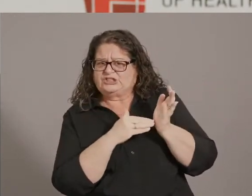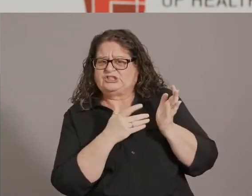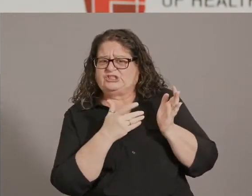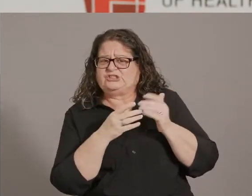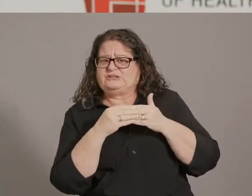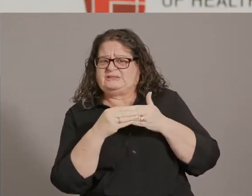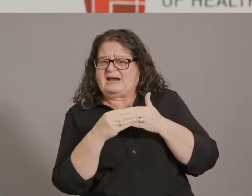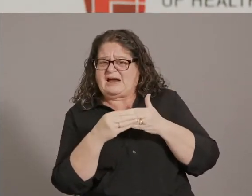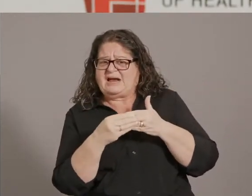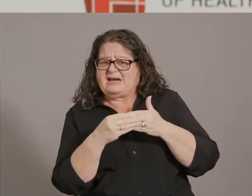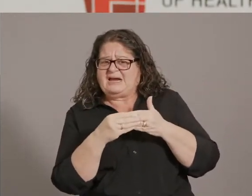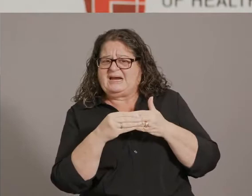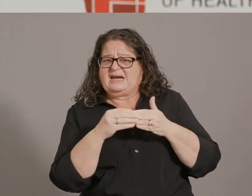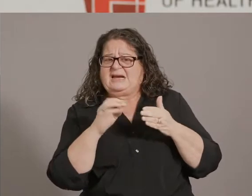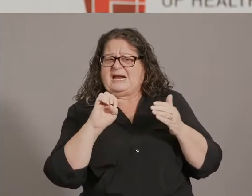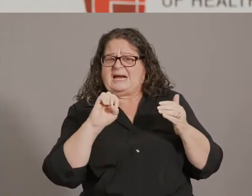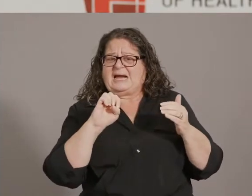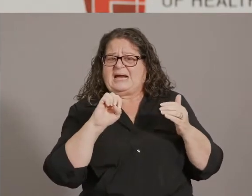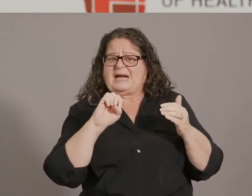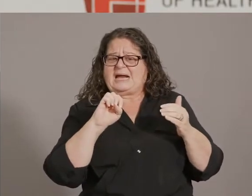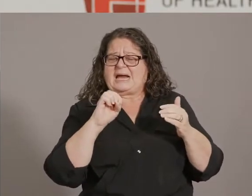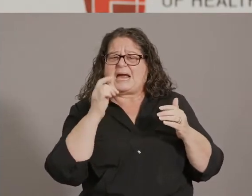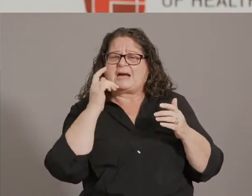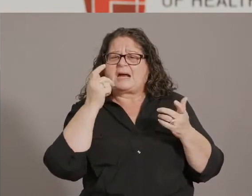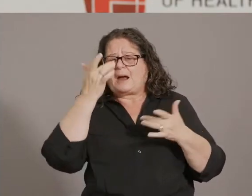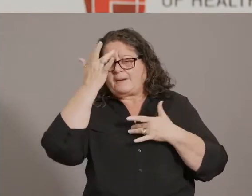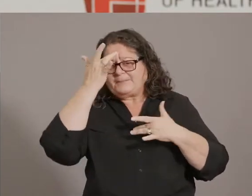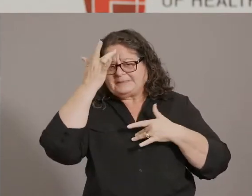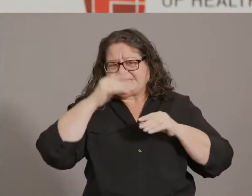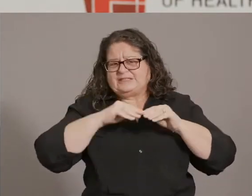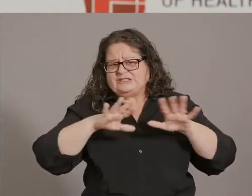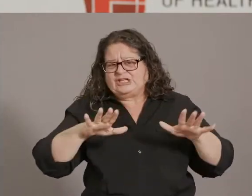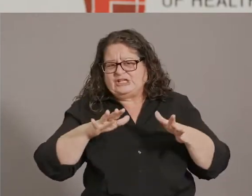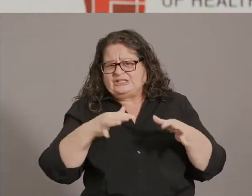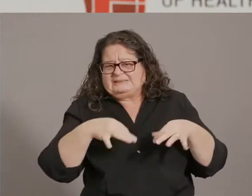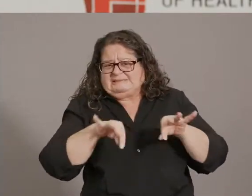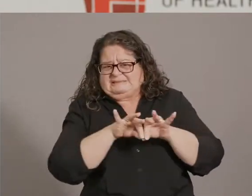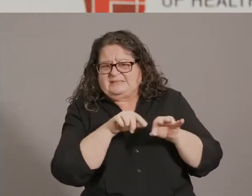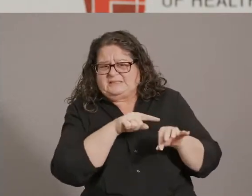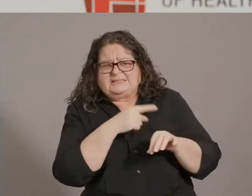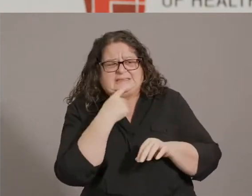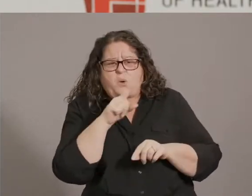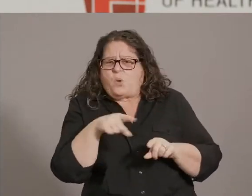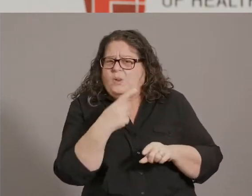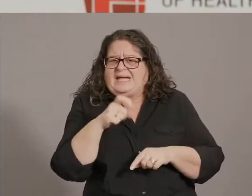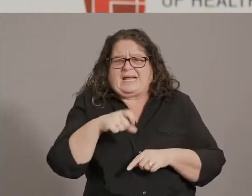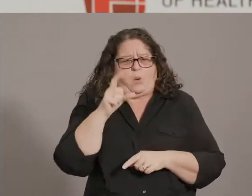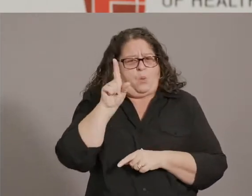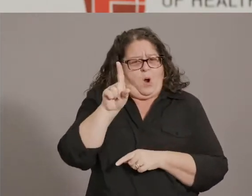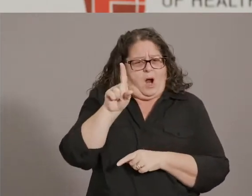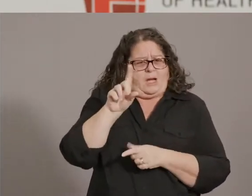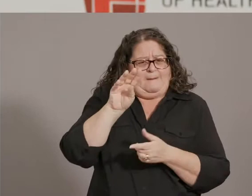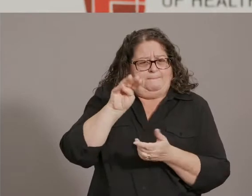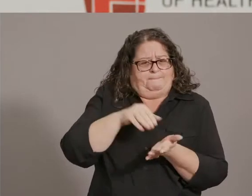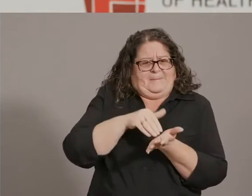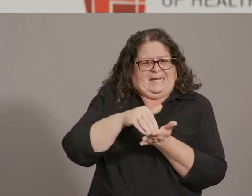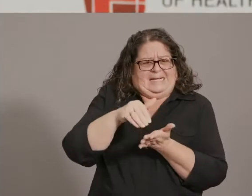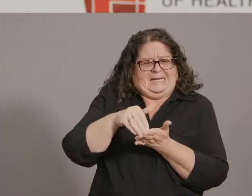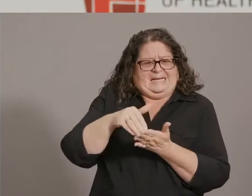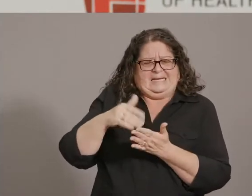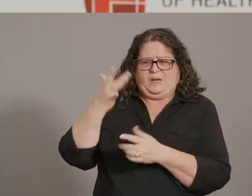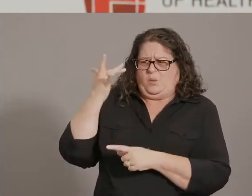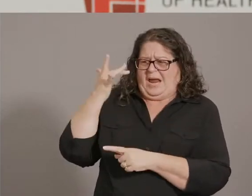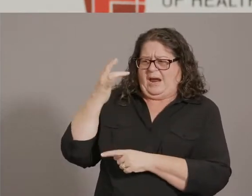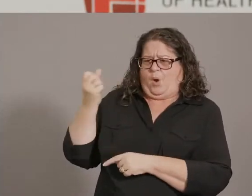provide $1 million. I mean, what took so long? Did it take a threat of cutting off